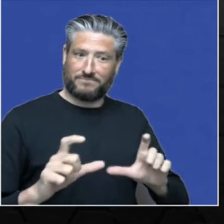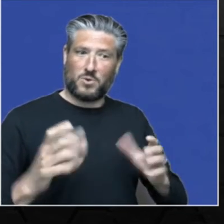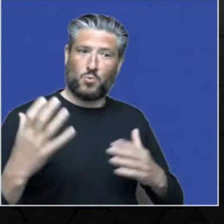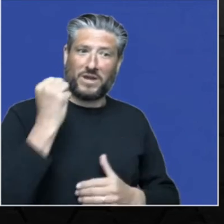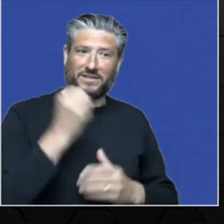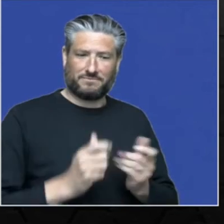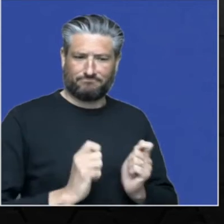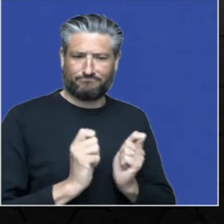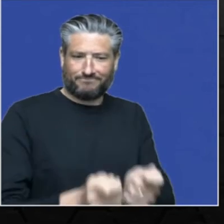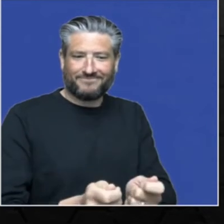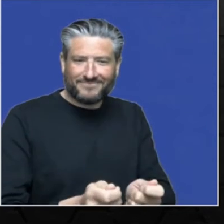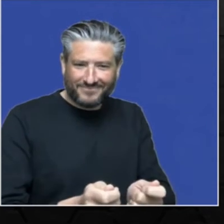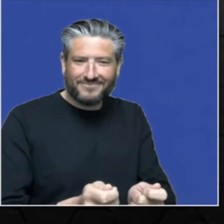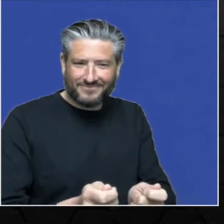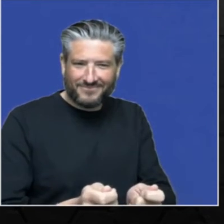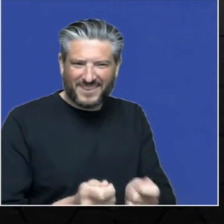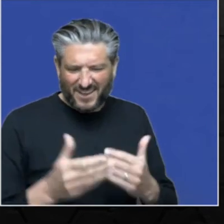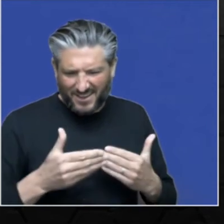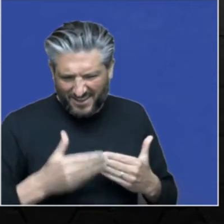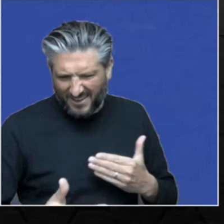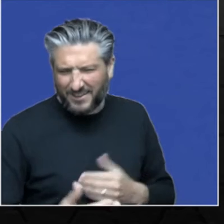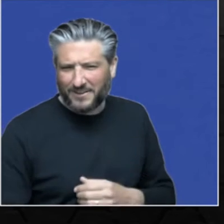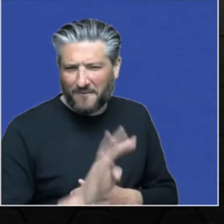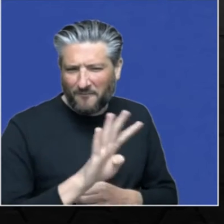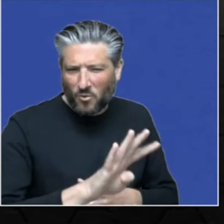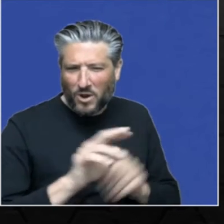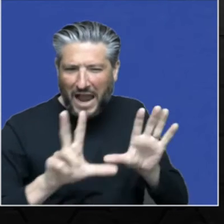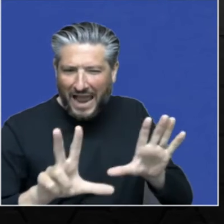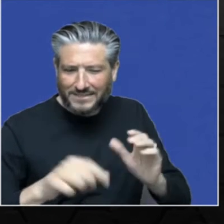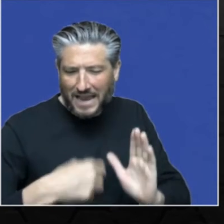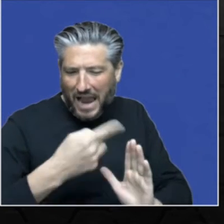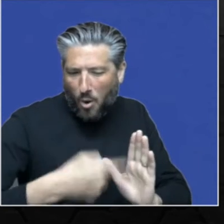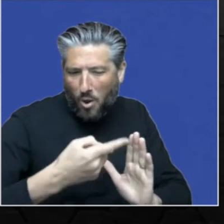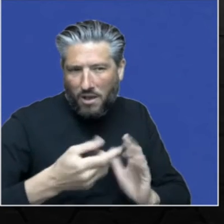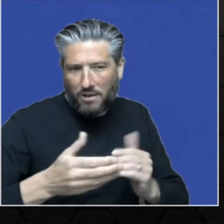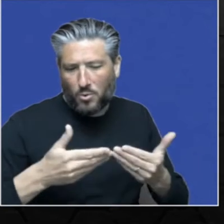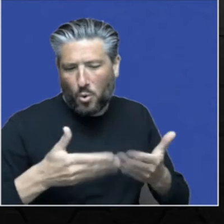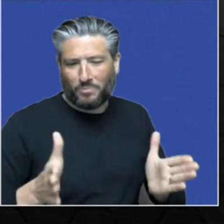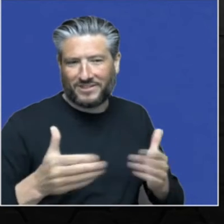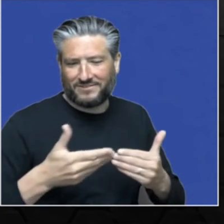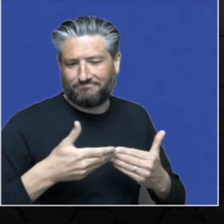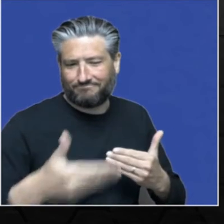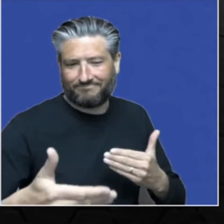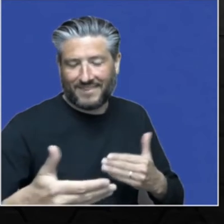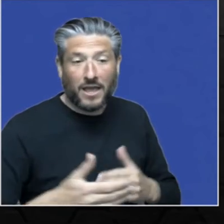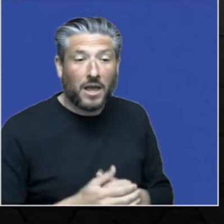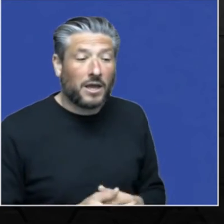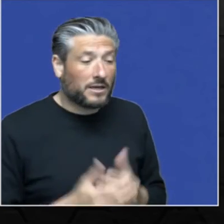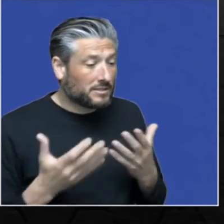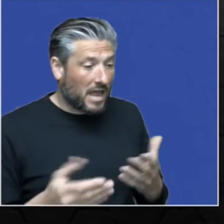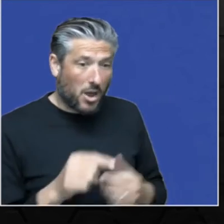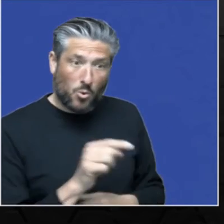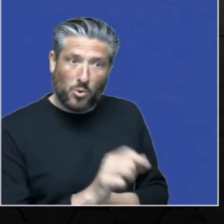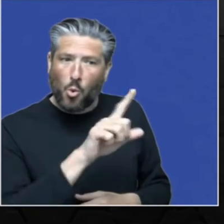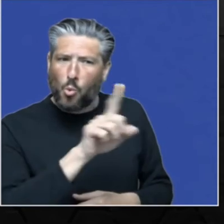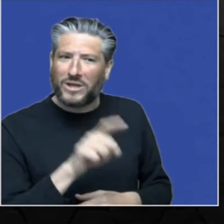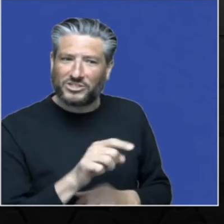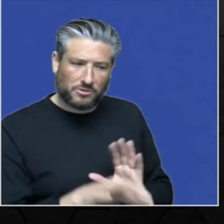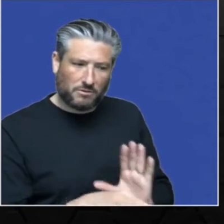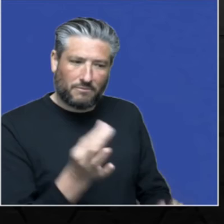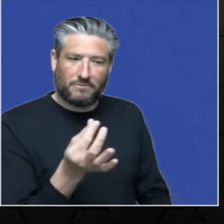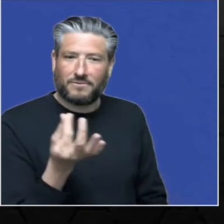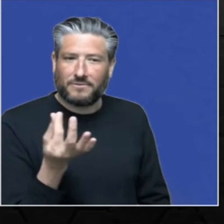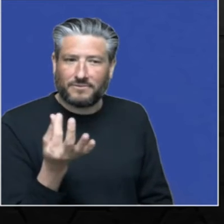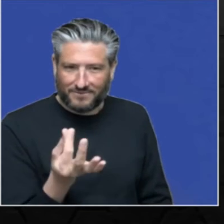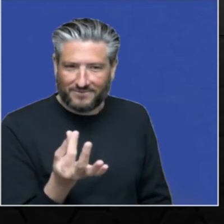So yeah, thanks a lot for everyone. And we have a question over here, which is the first question we have, Christina,